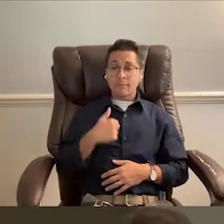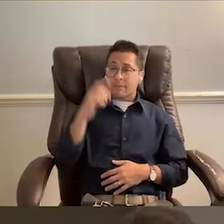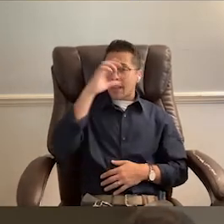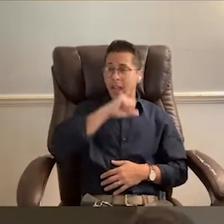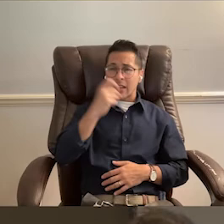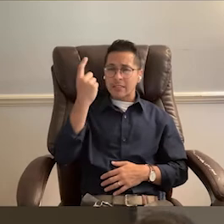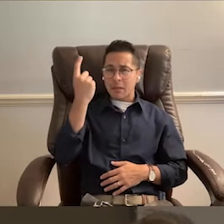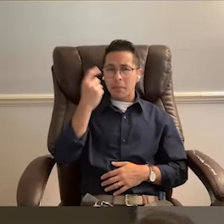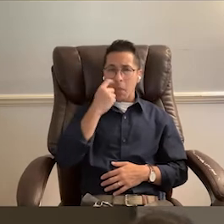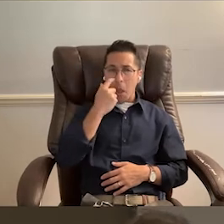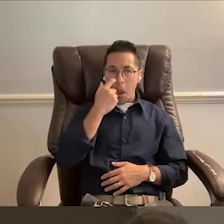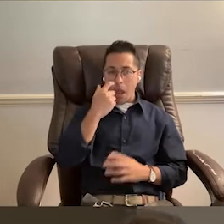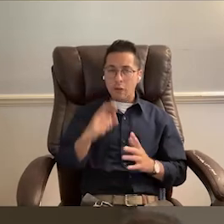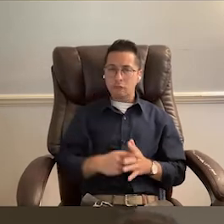down.